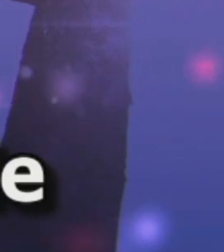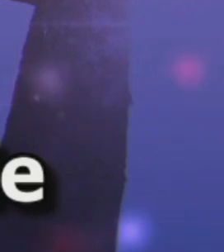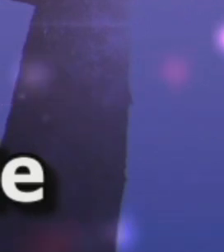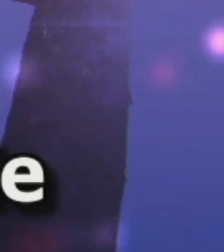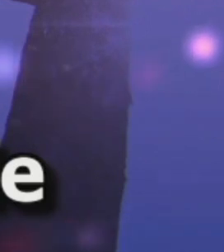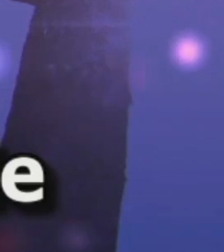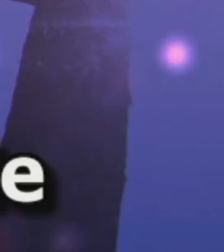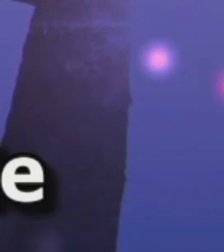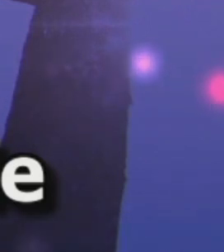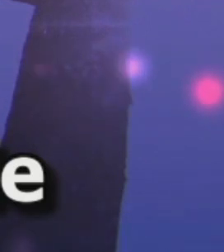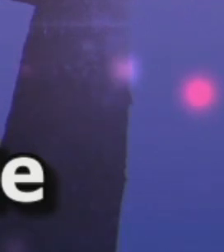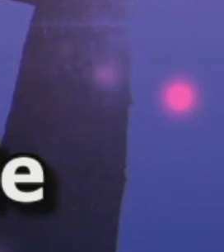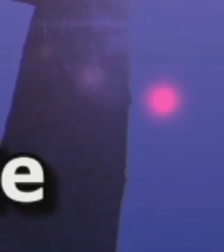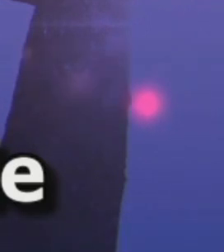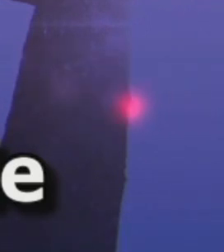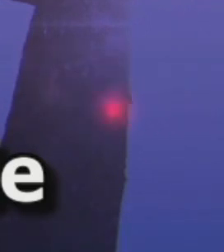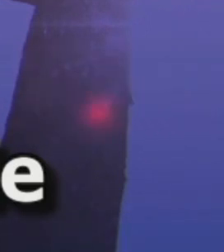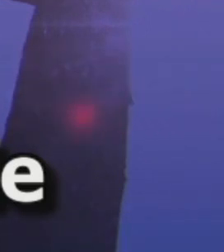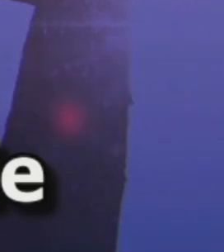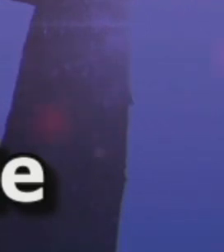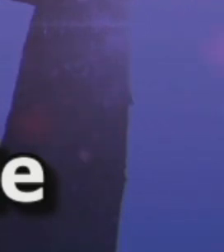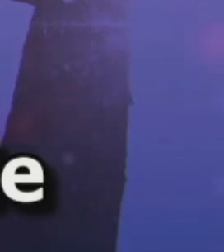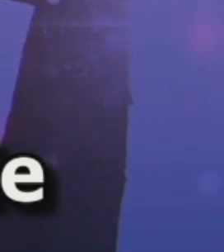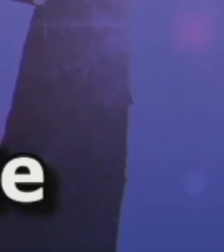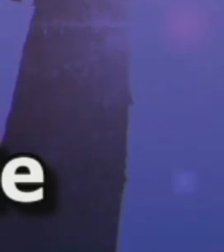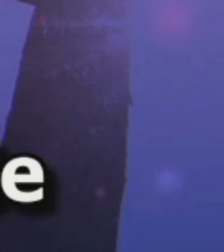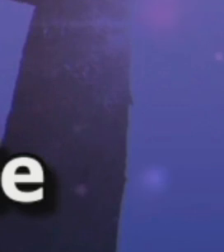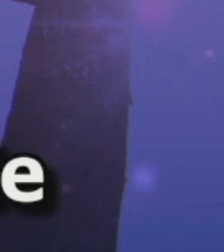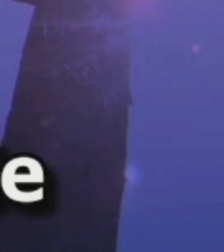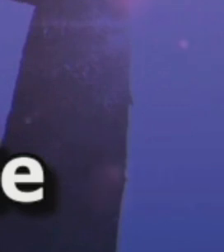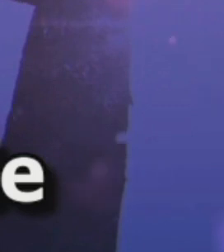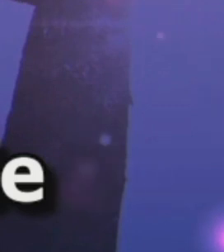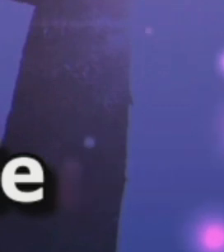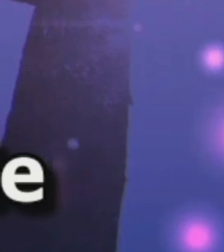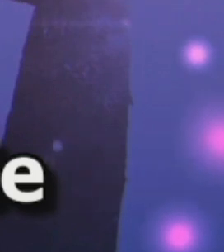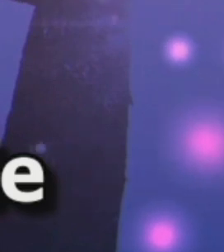believe. All things are possible.